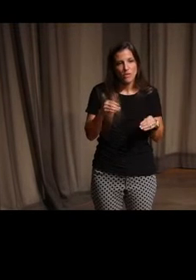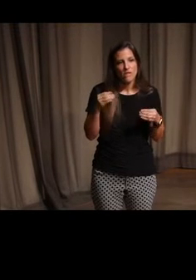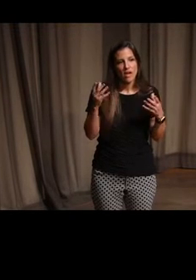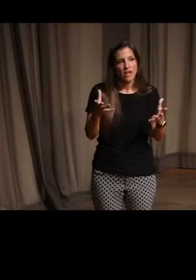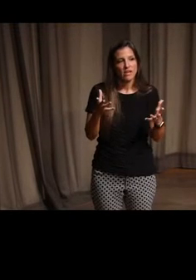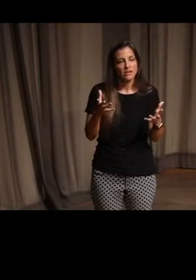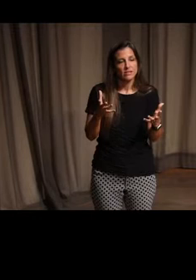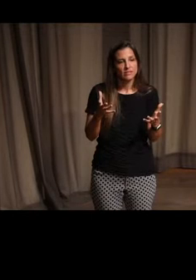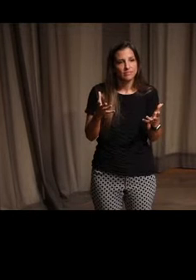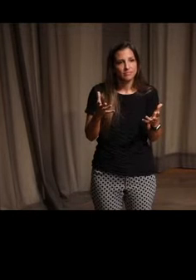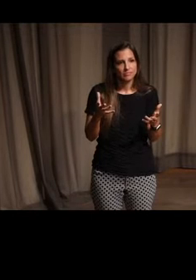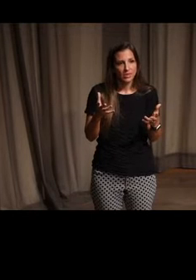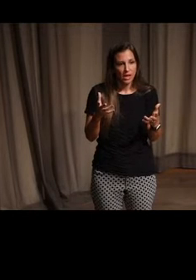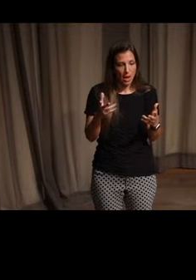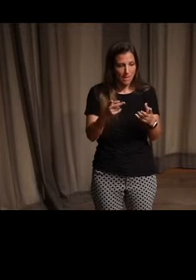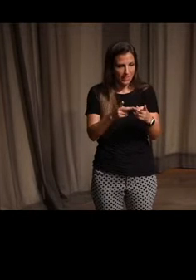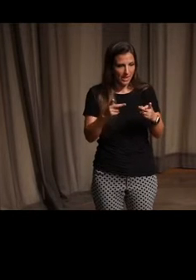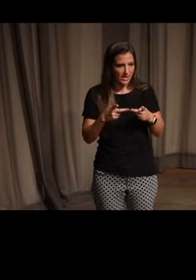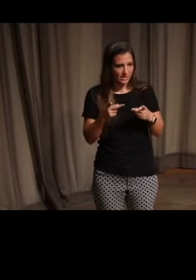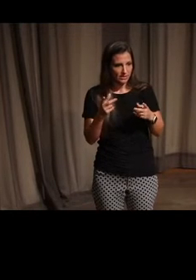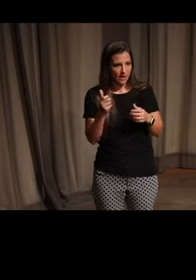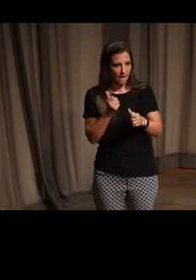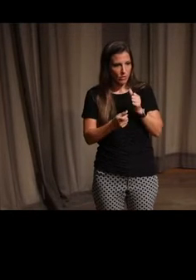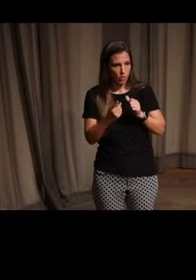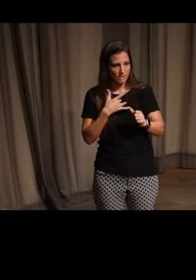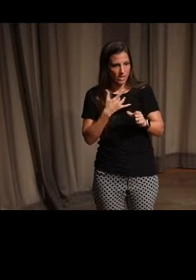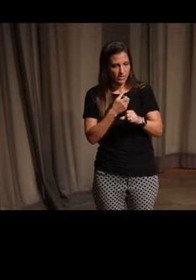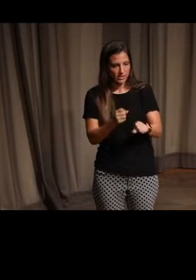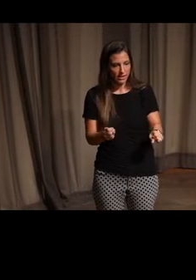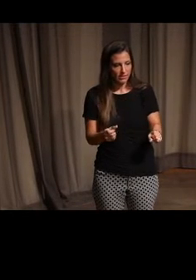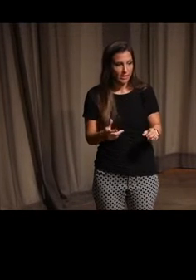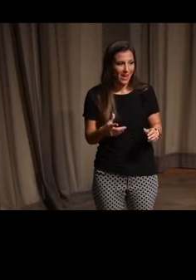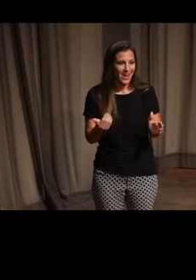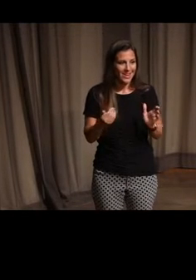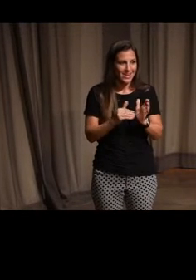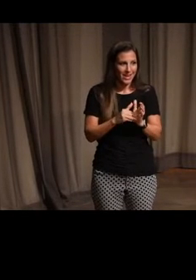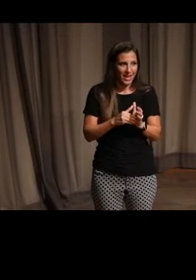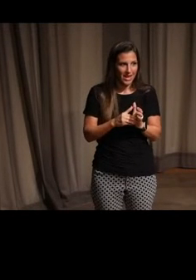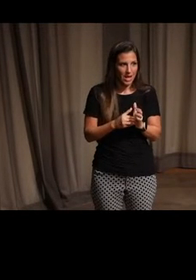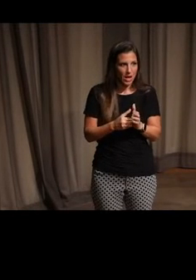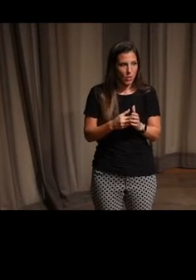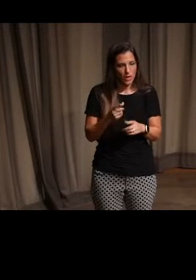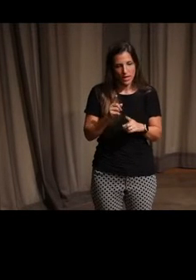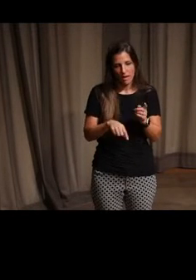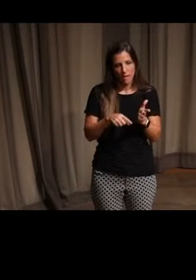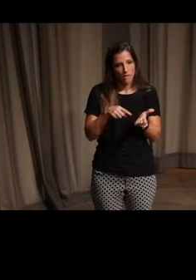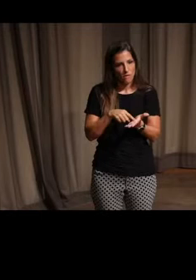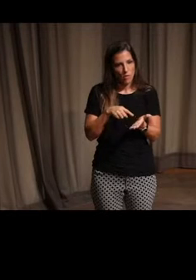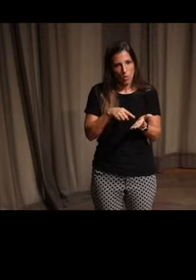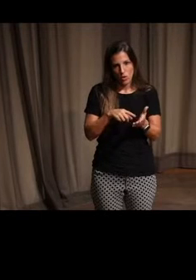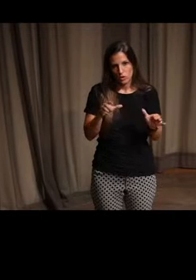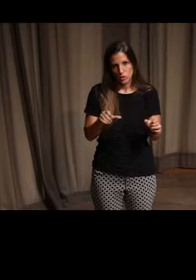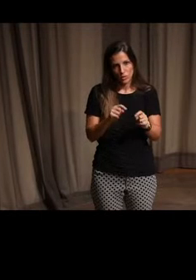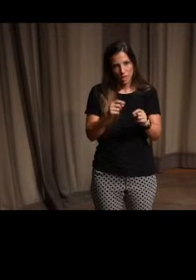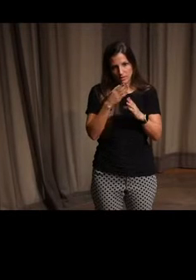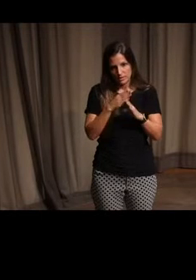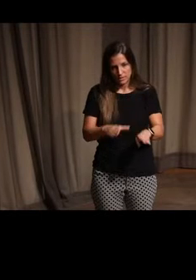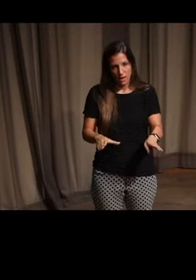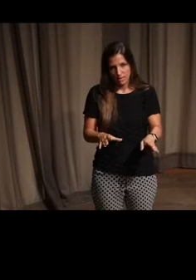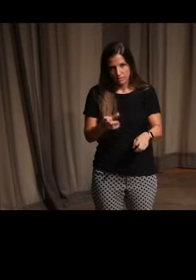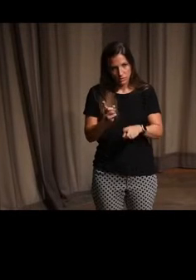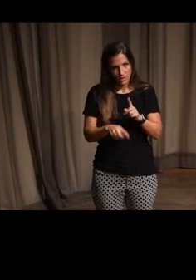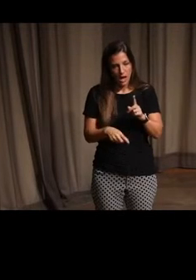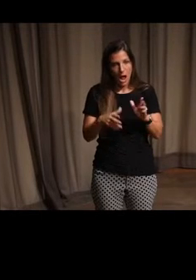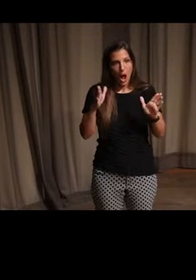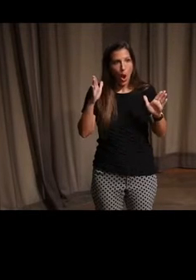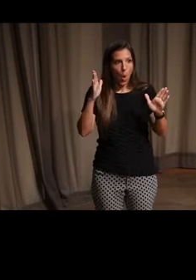providing a platform that feels safe for everyone. So again, I think it's something that we can't afford to do. And I